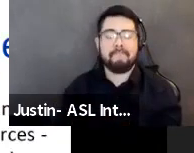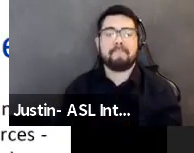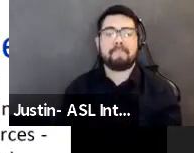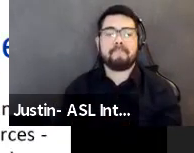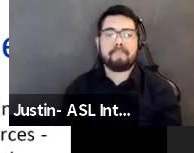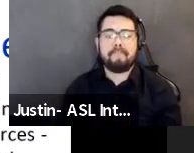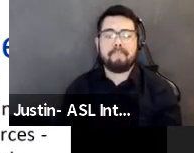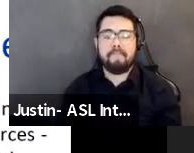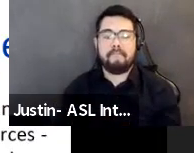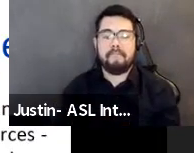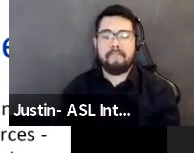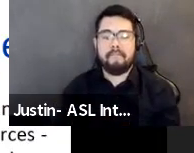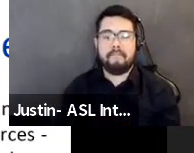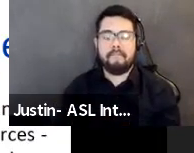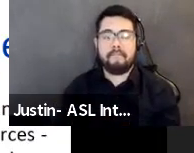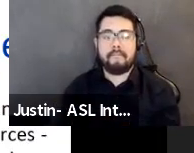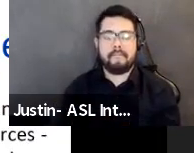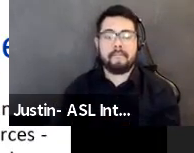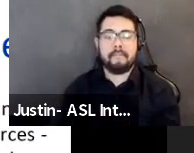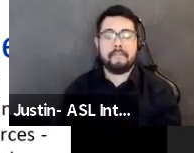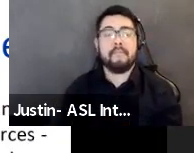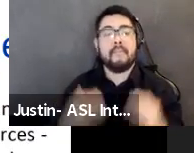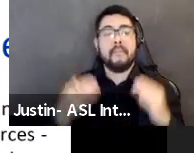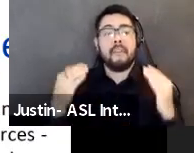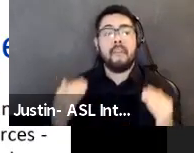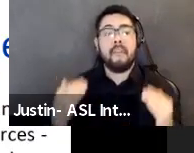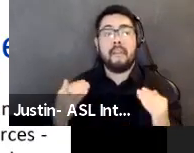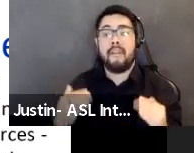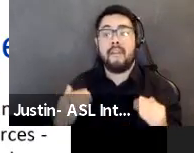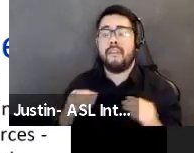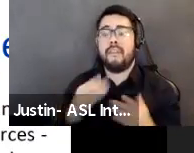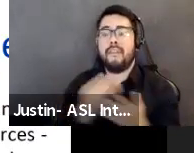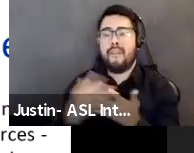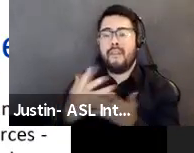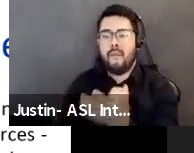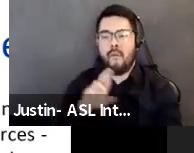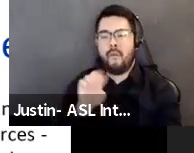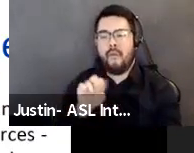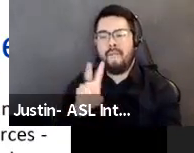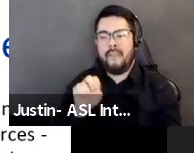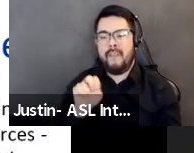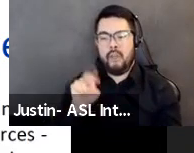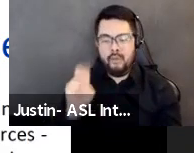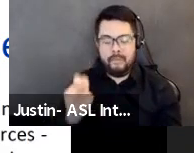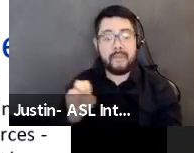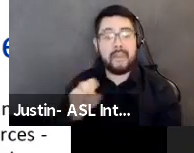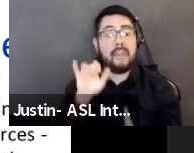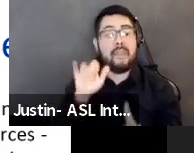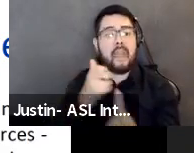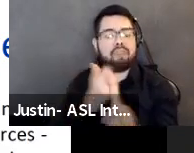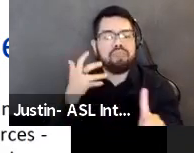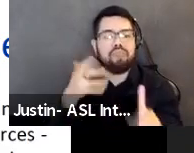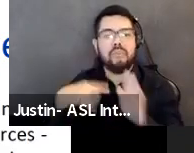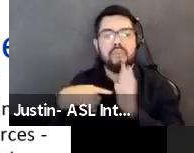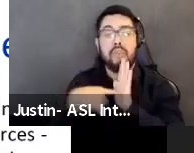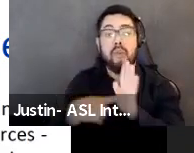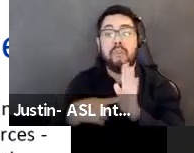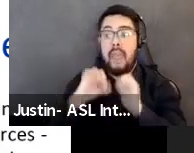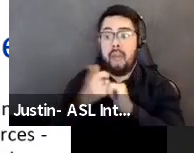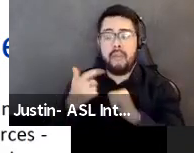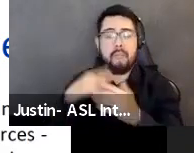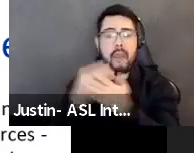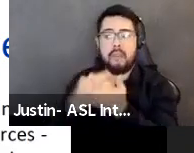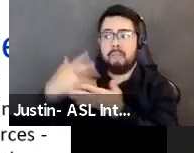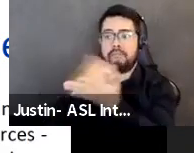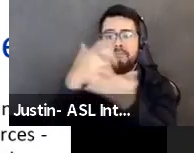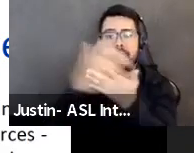dollars looking next at the revenues this chart illustrates the sources of the dollars that we have